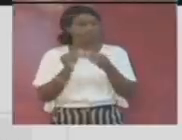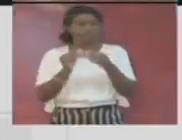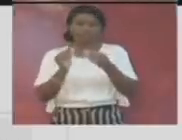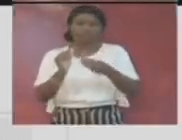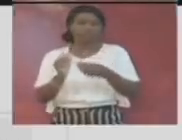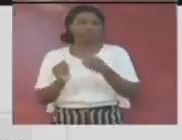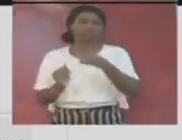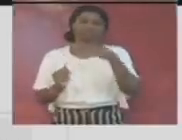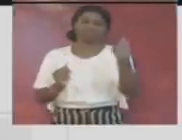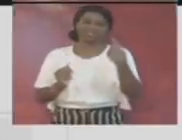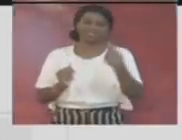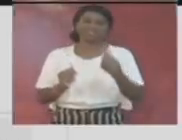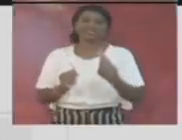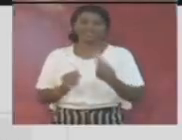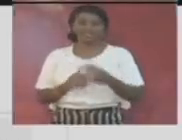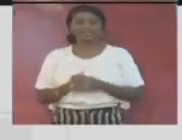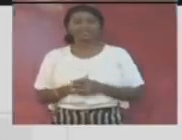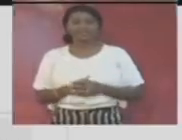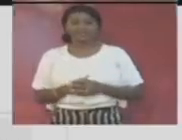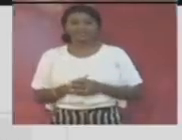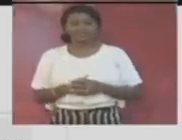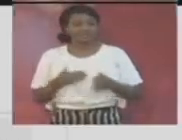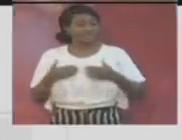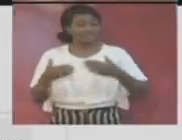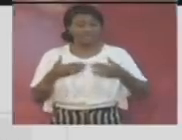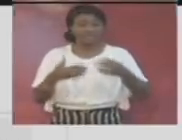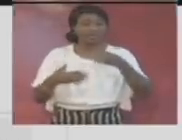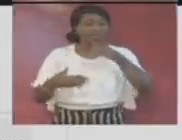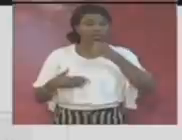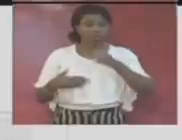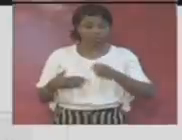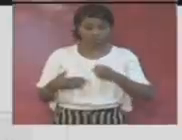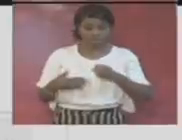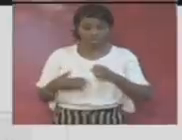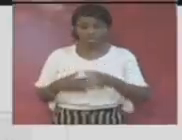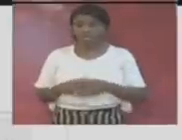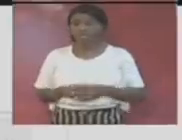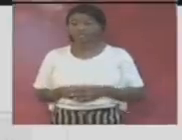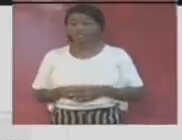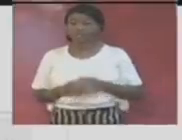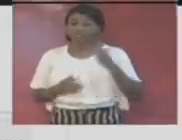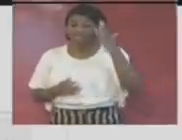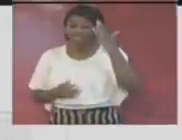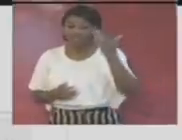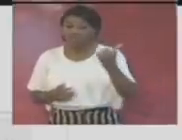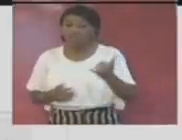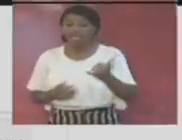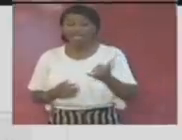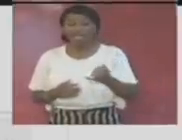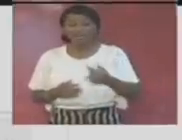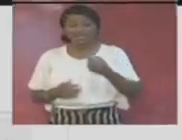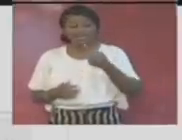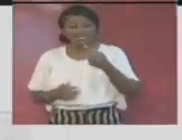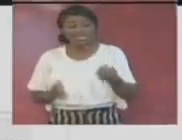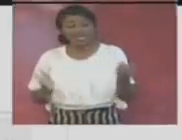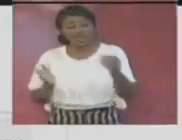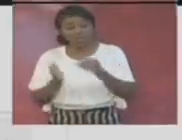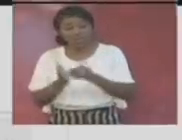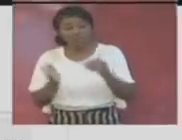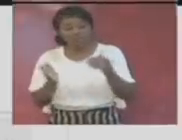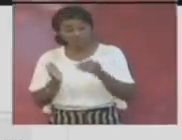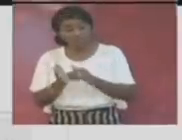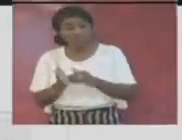death regardless of their age. And this, again, is something that we are emphasizing in the context of